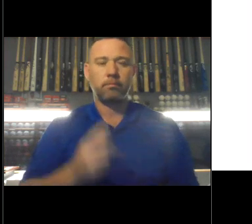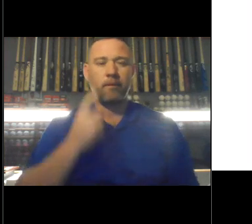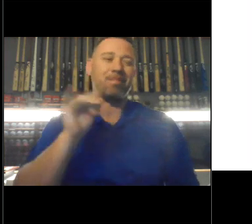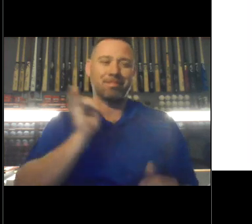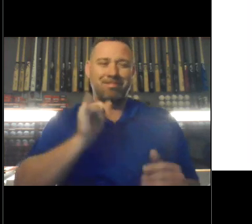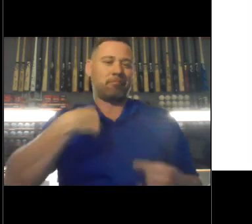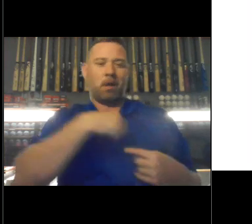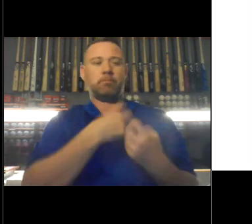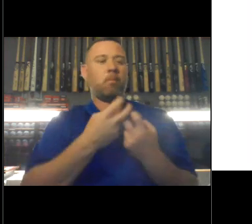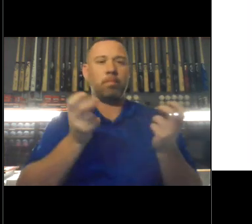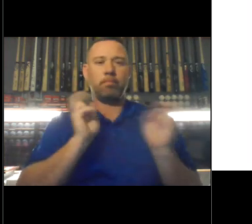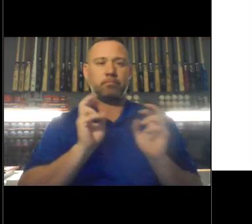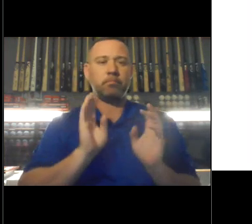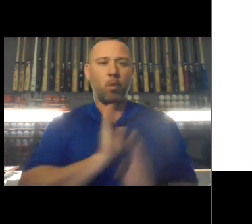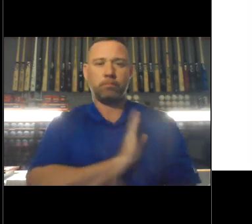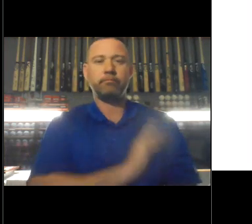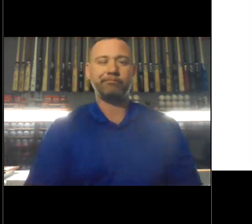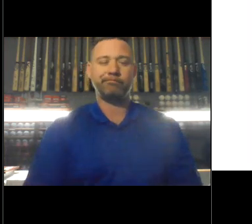Next slide.